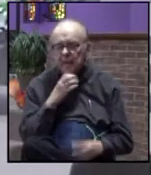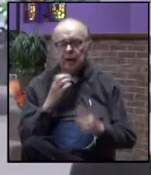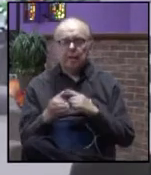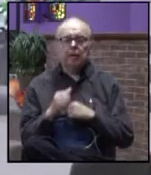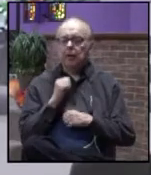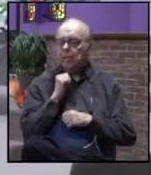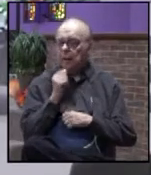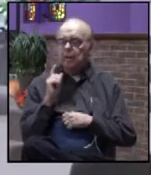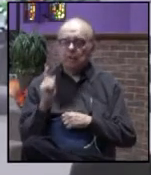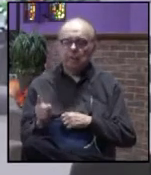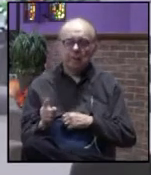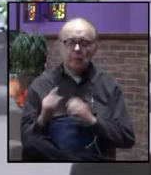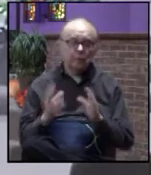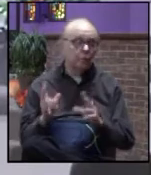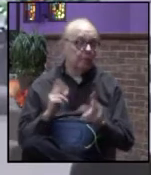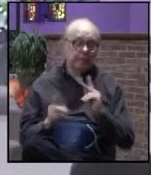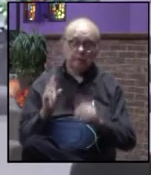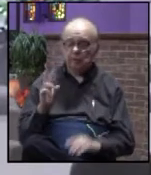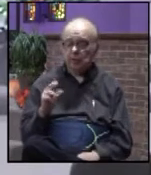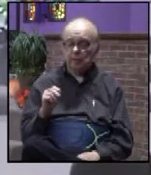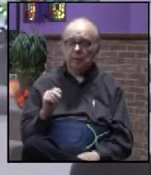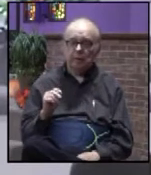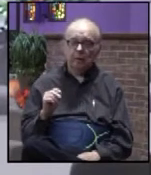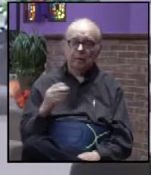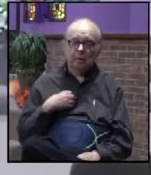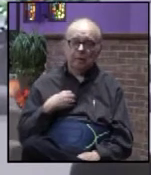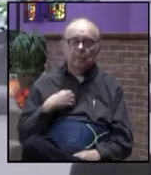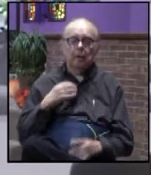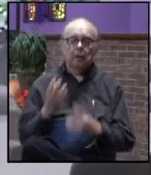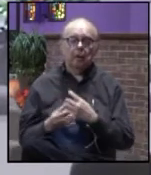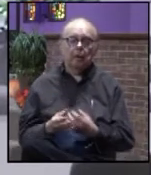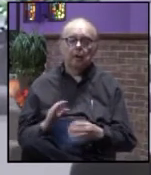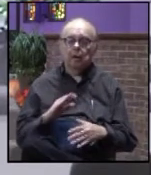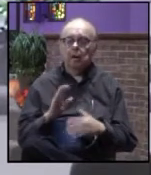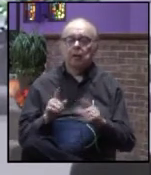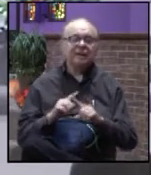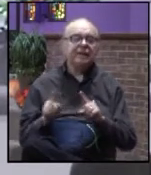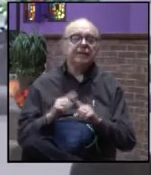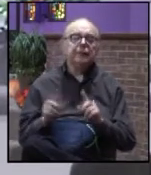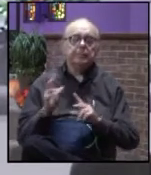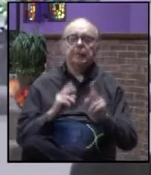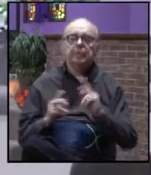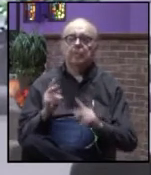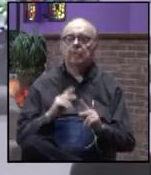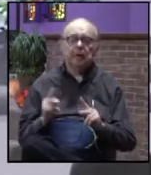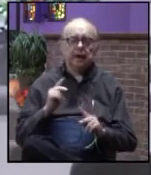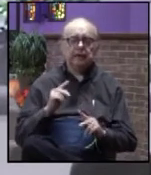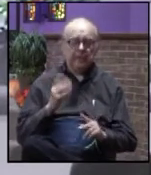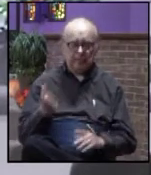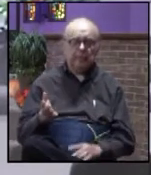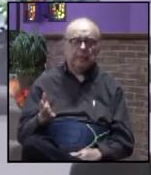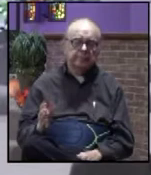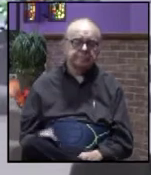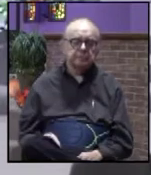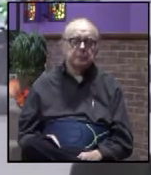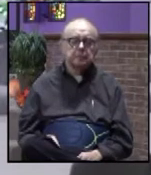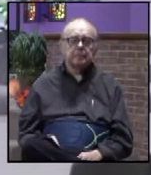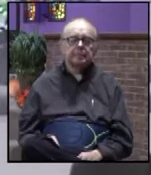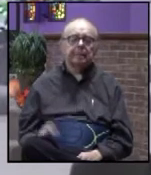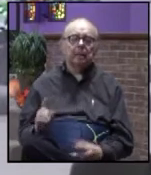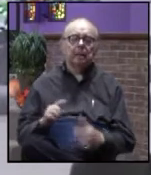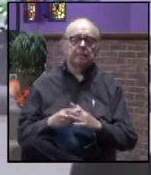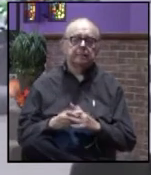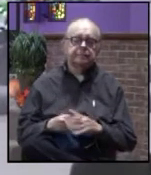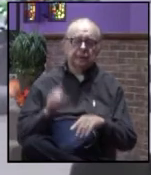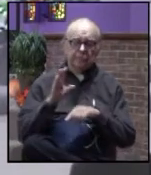not of one group of people. You have a culture of all kinds of people that were there. And they start